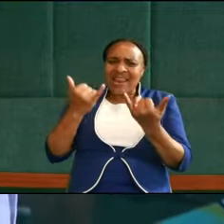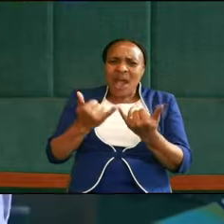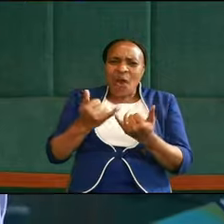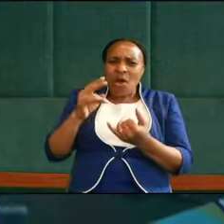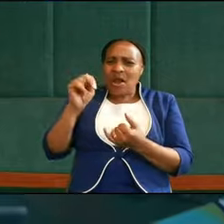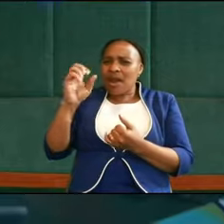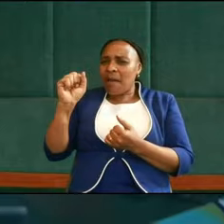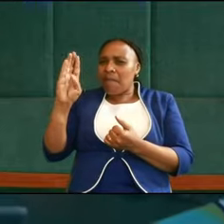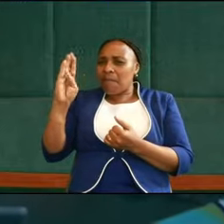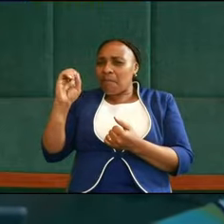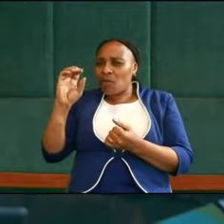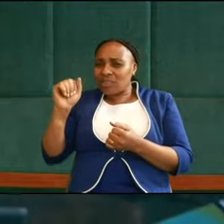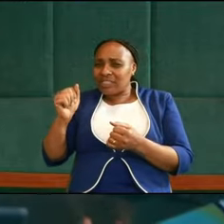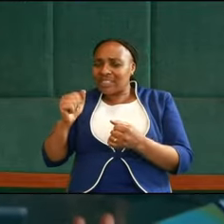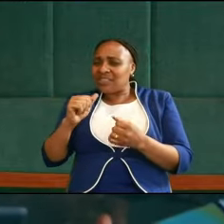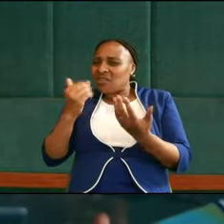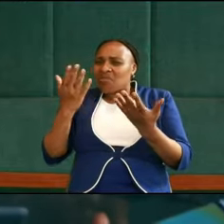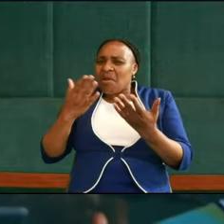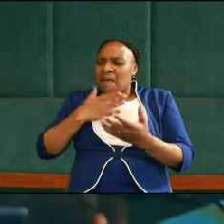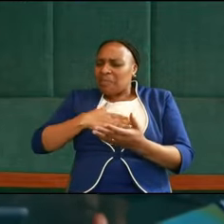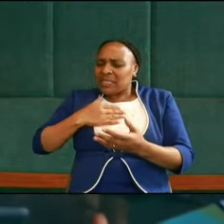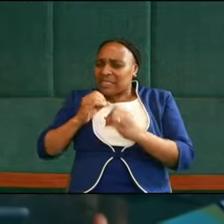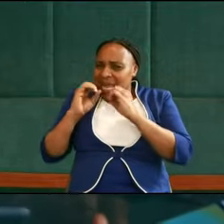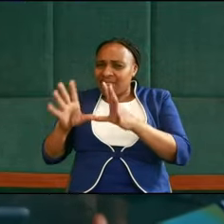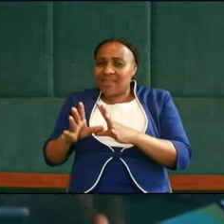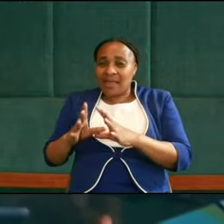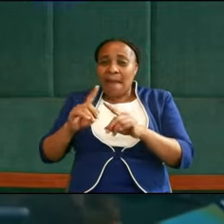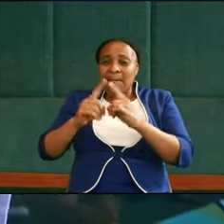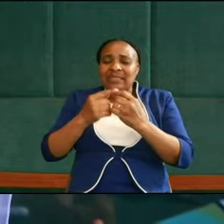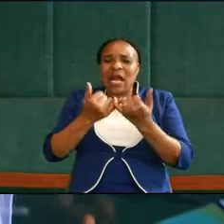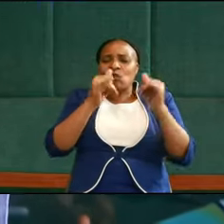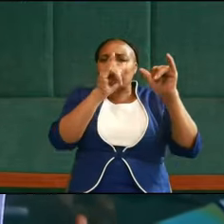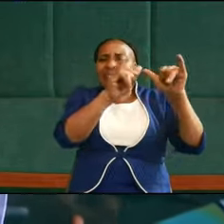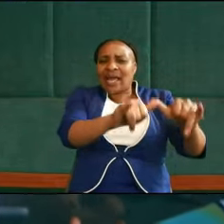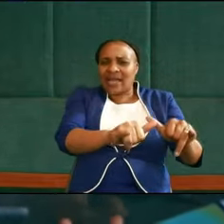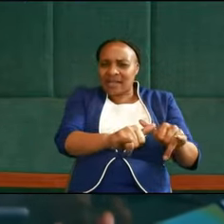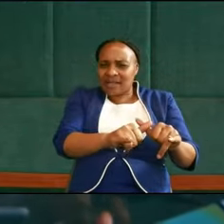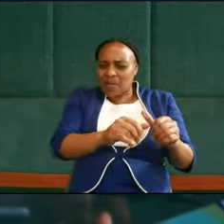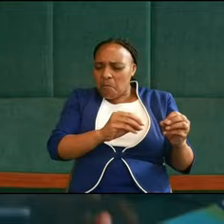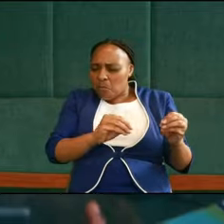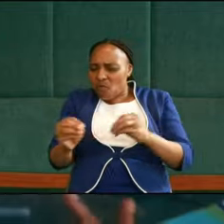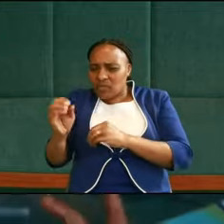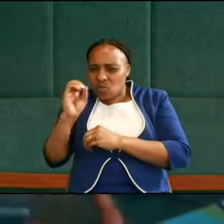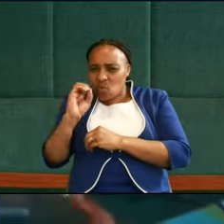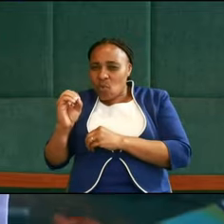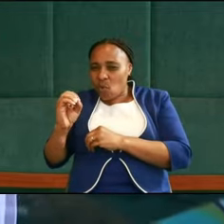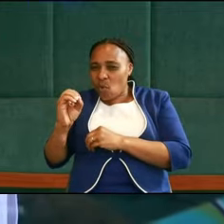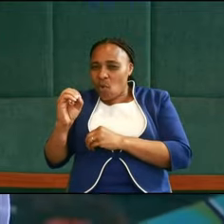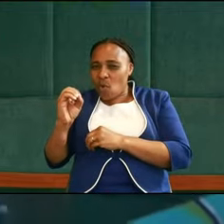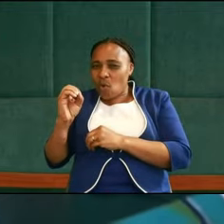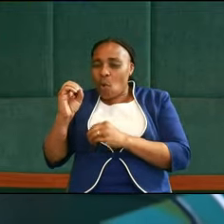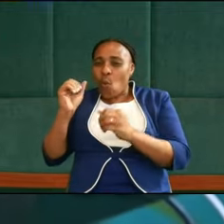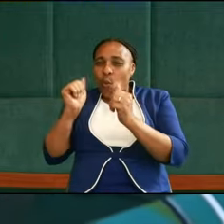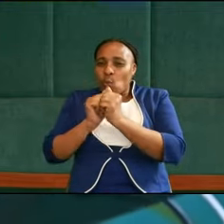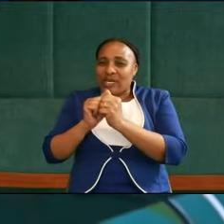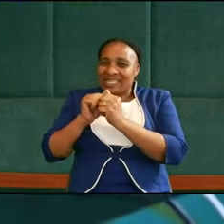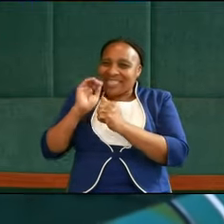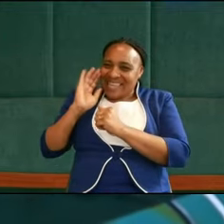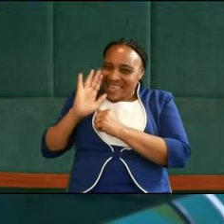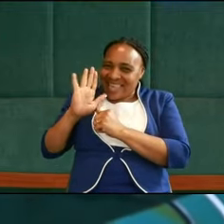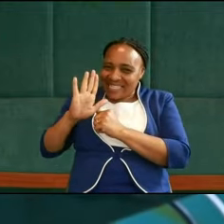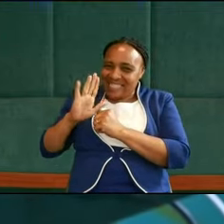with God's end-time remnant to remain unmoved on the Bible and the spirit of prophecy.